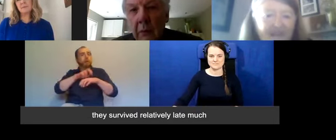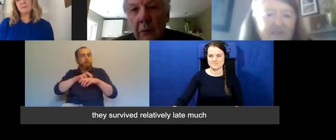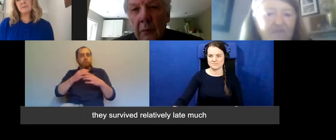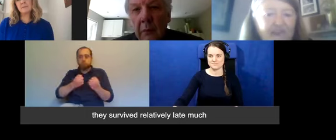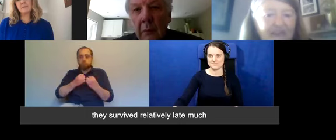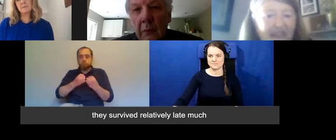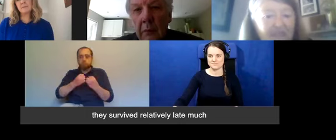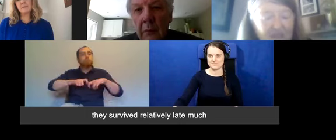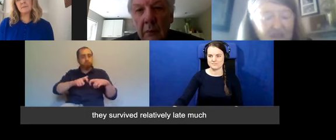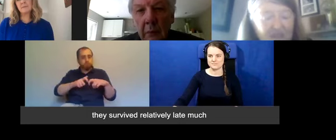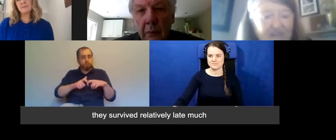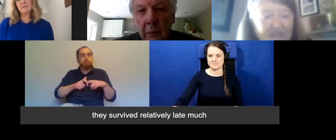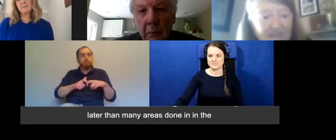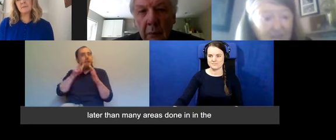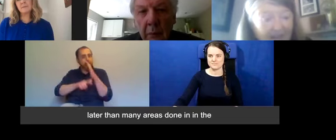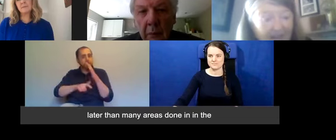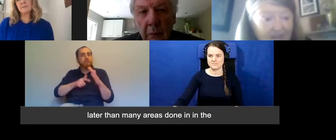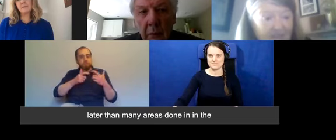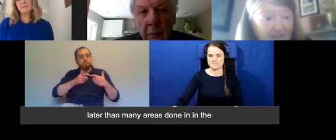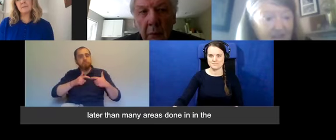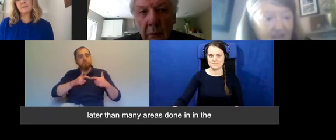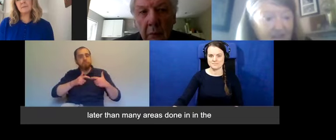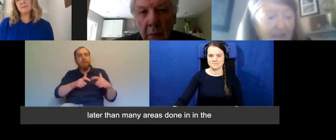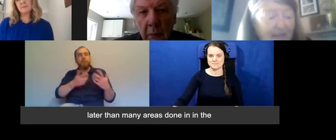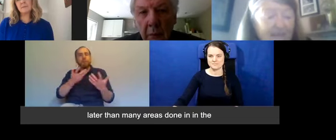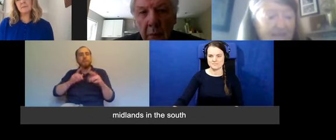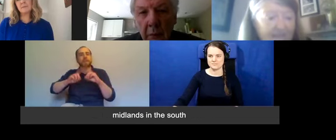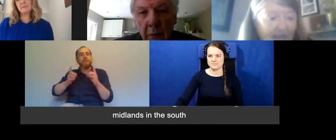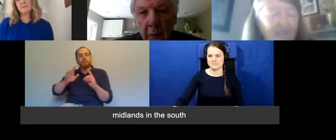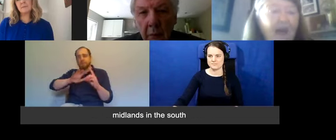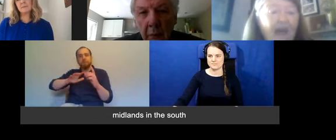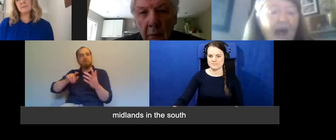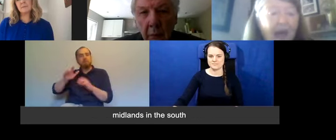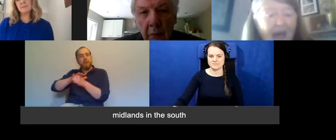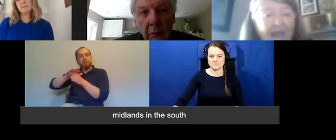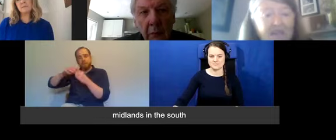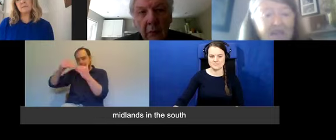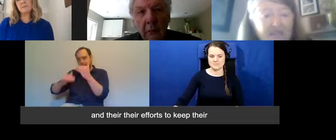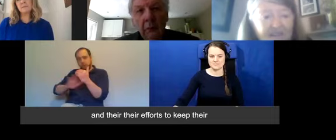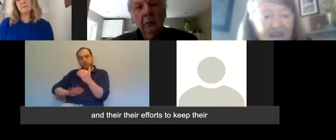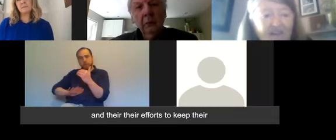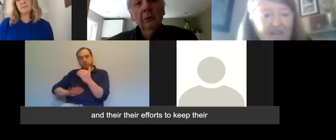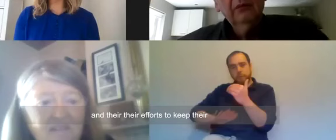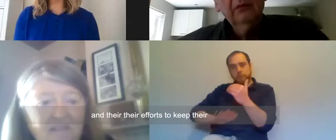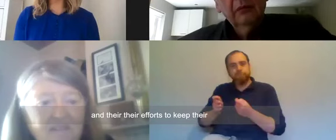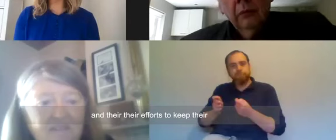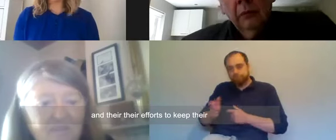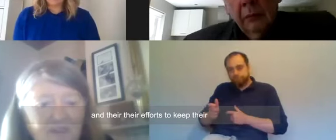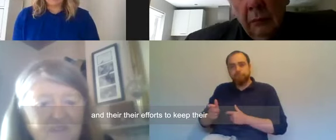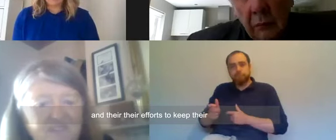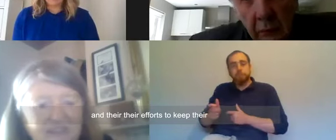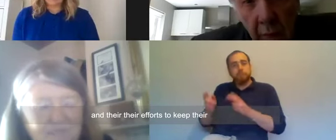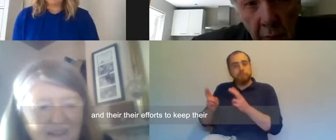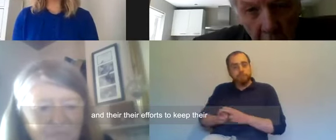relatively late, much later than many areas down in the Midlands and the South. And their, their